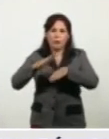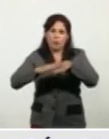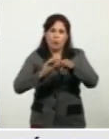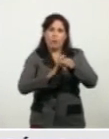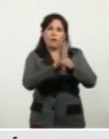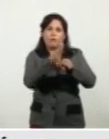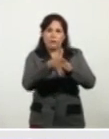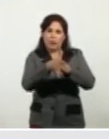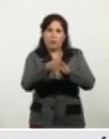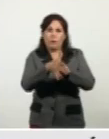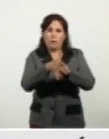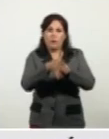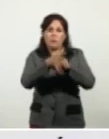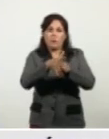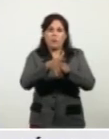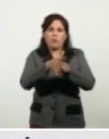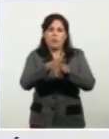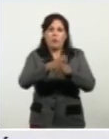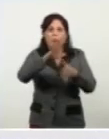5.67%,